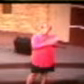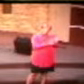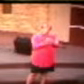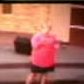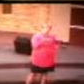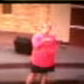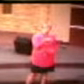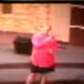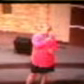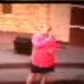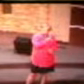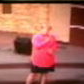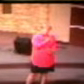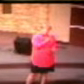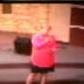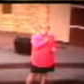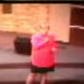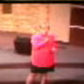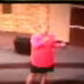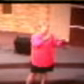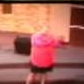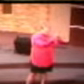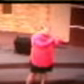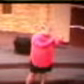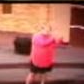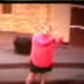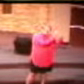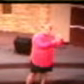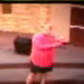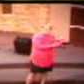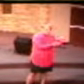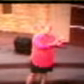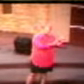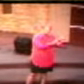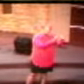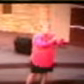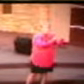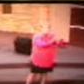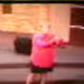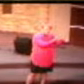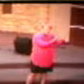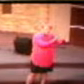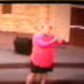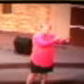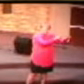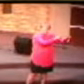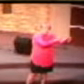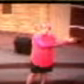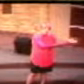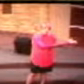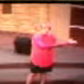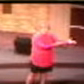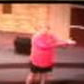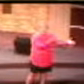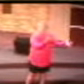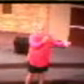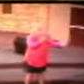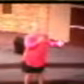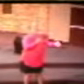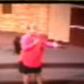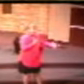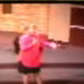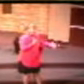Beyond the words, meeting God that day led me to believe that the witness was in the